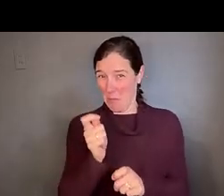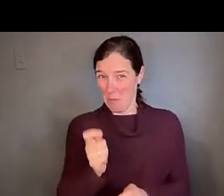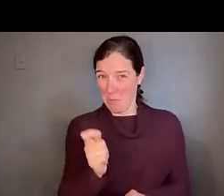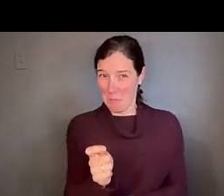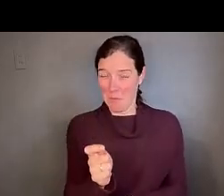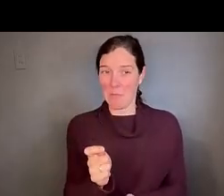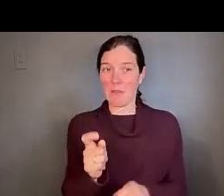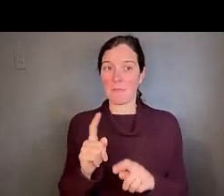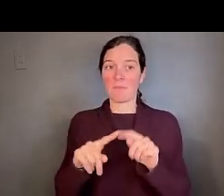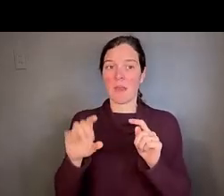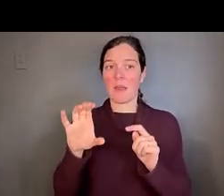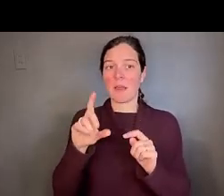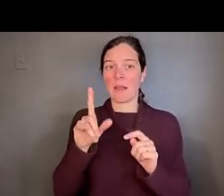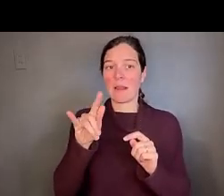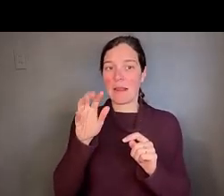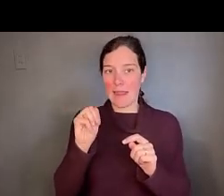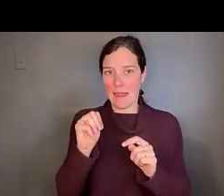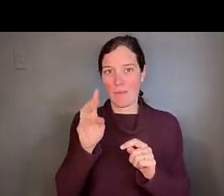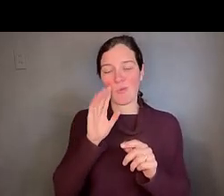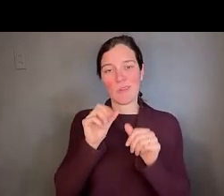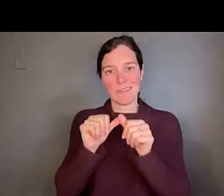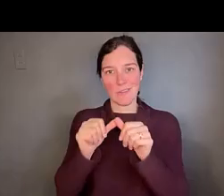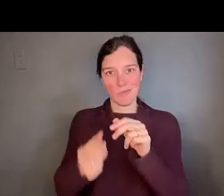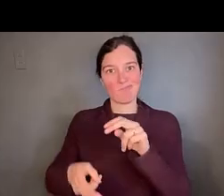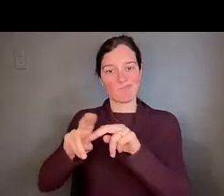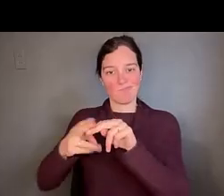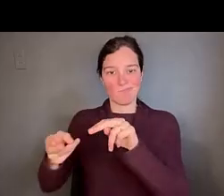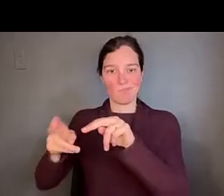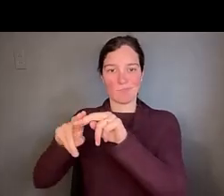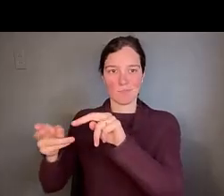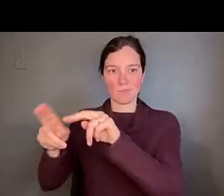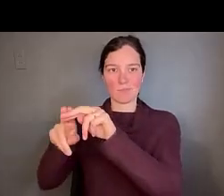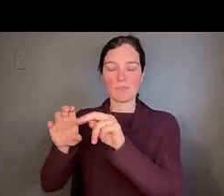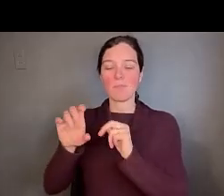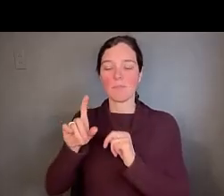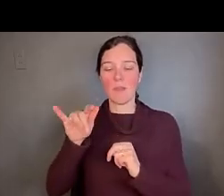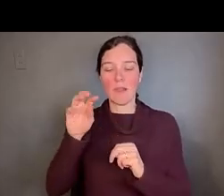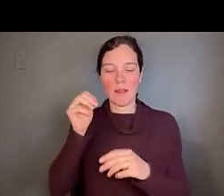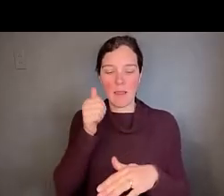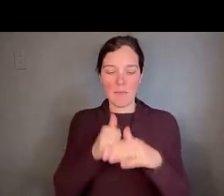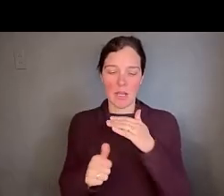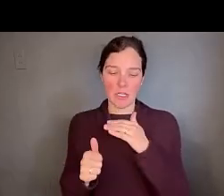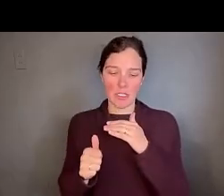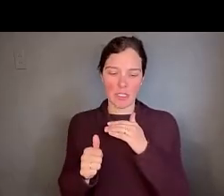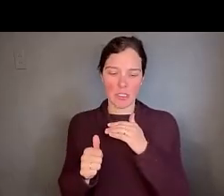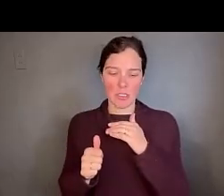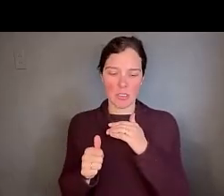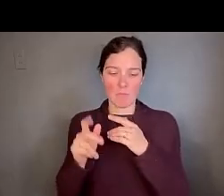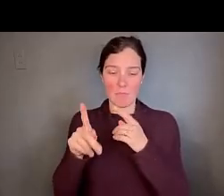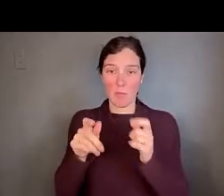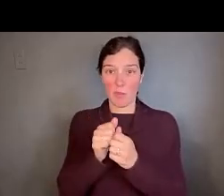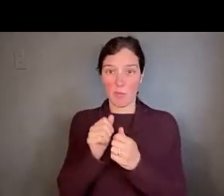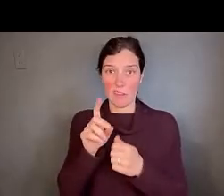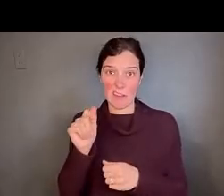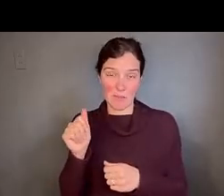coming down, but our claims under expansion will keep going up. And our claims under people with disabilities who buy